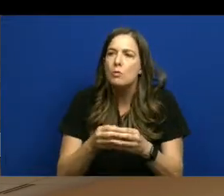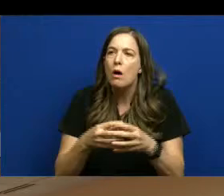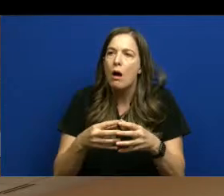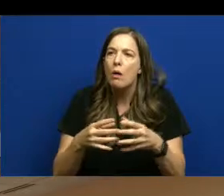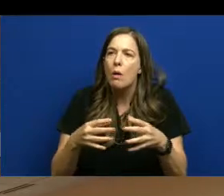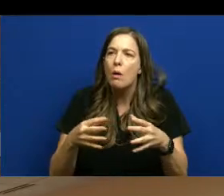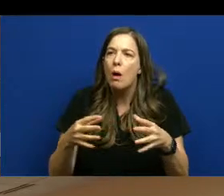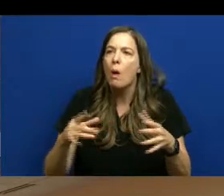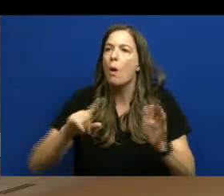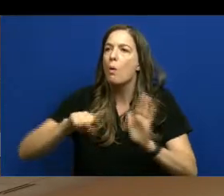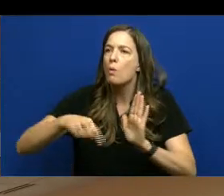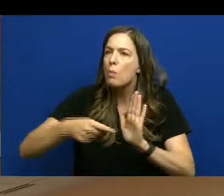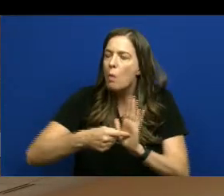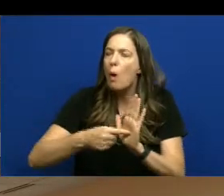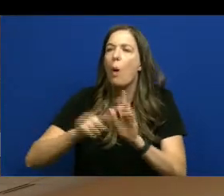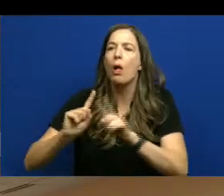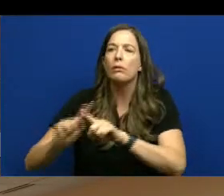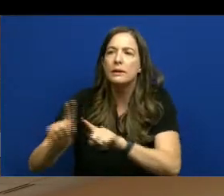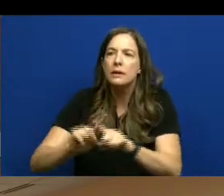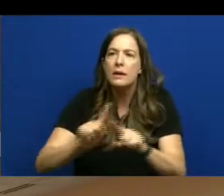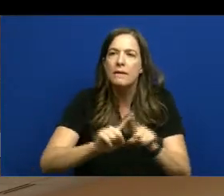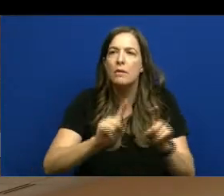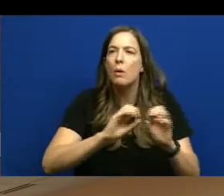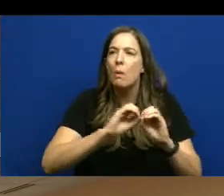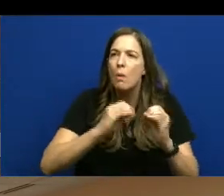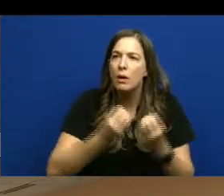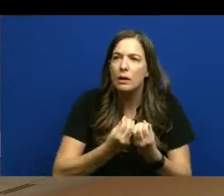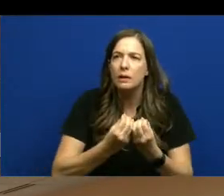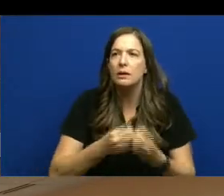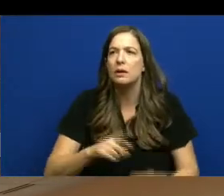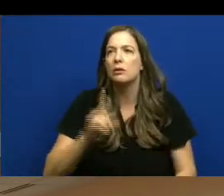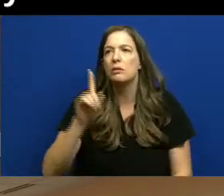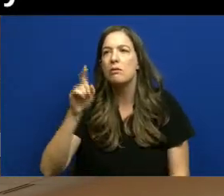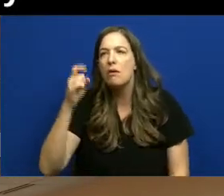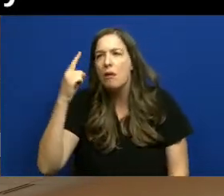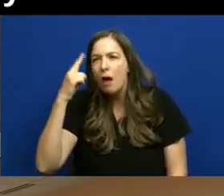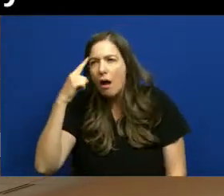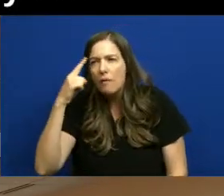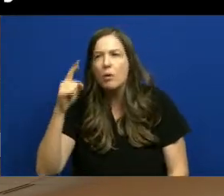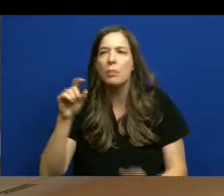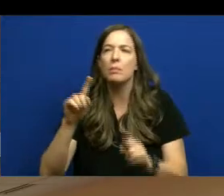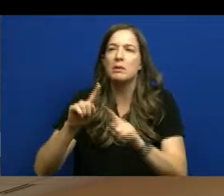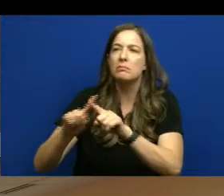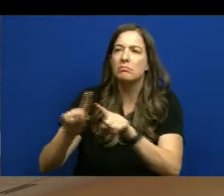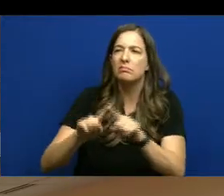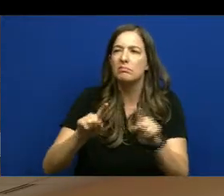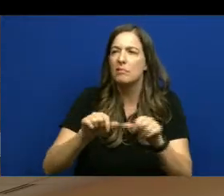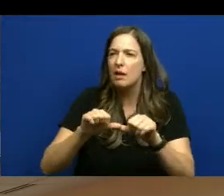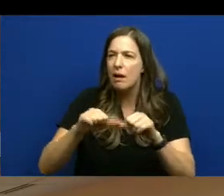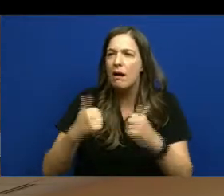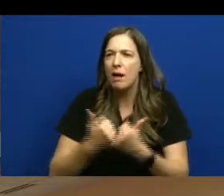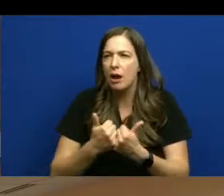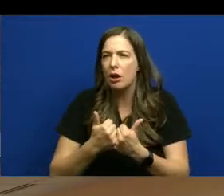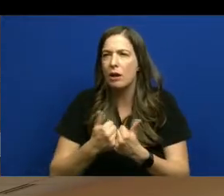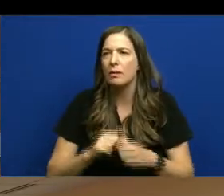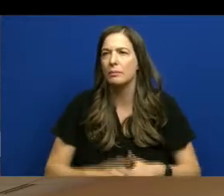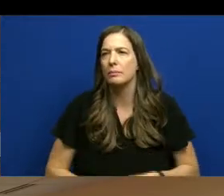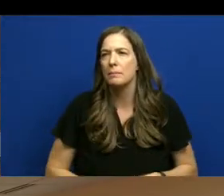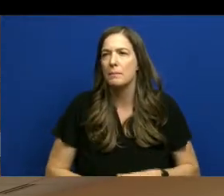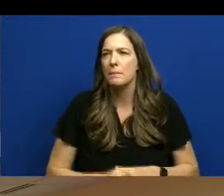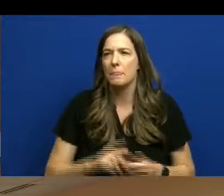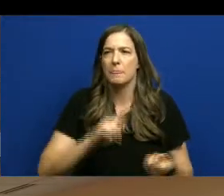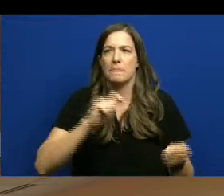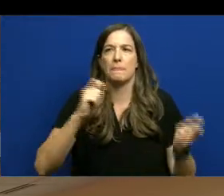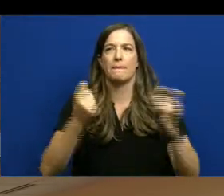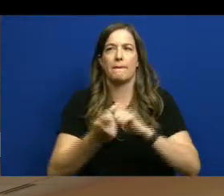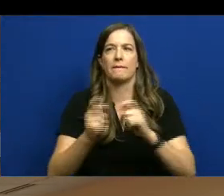The community has grown and the agency has grown in its role with the government.